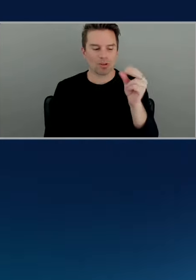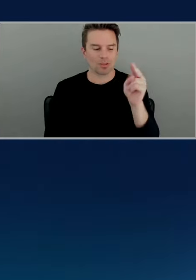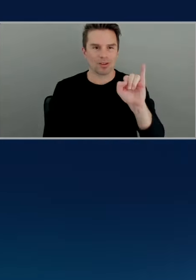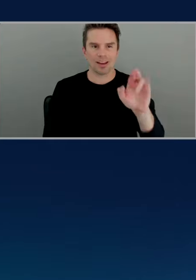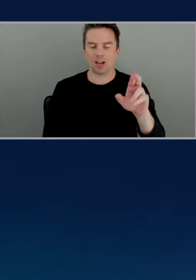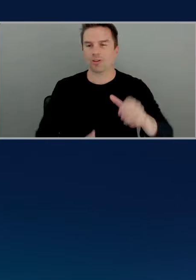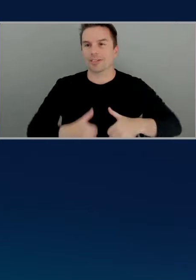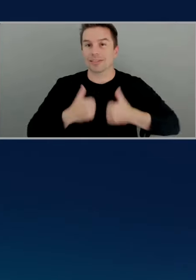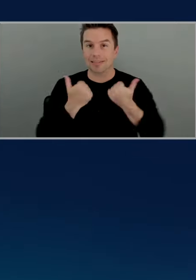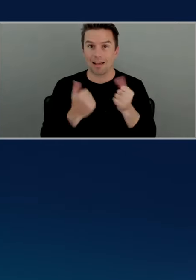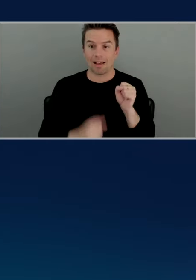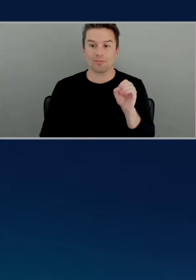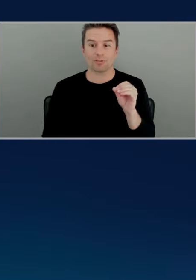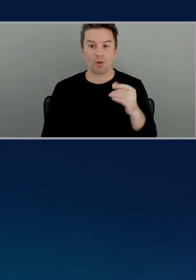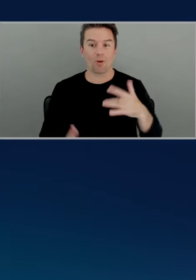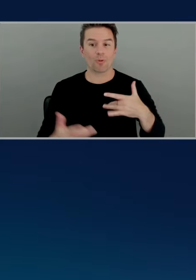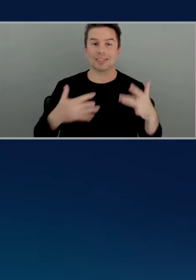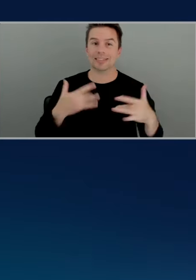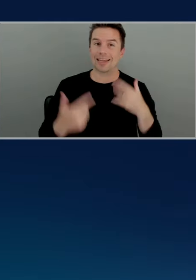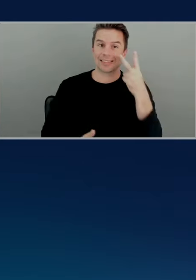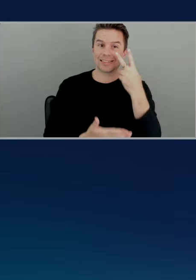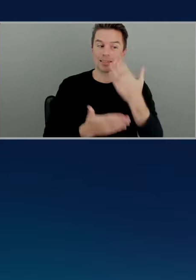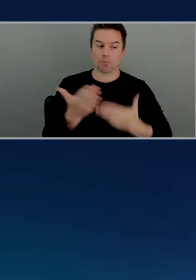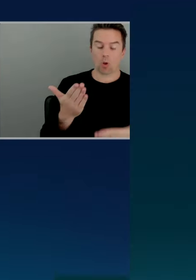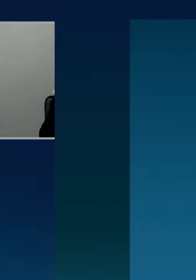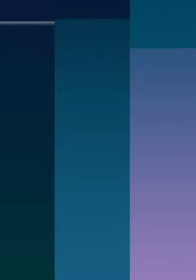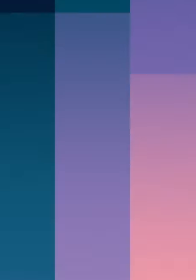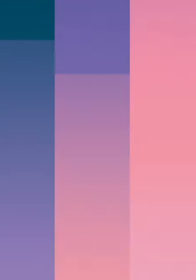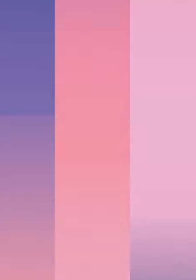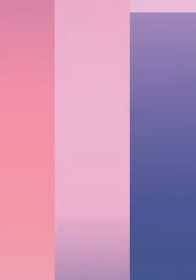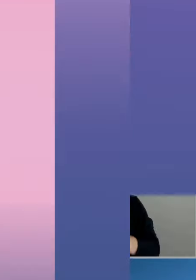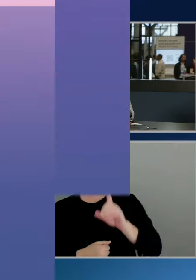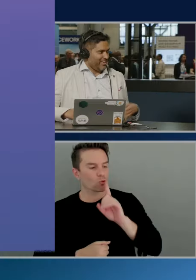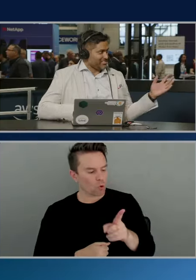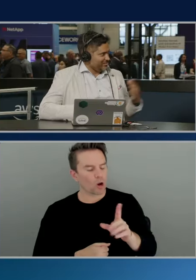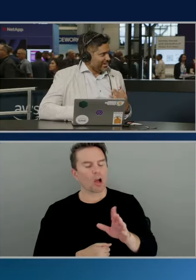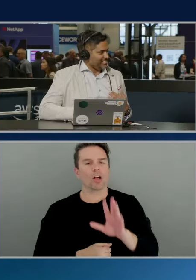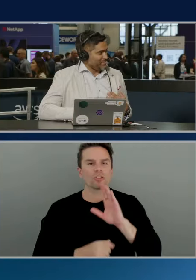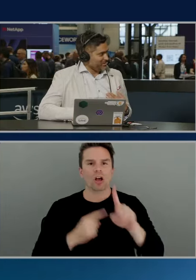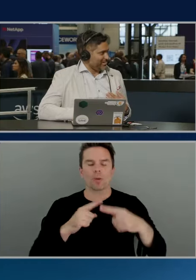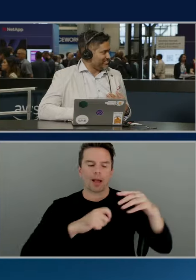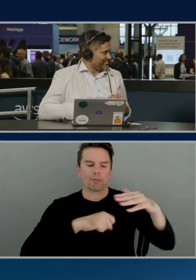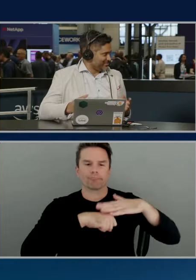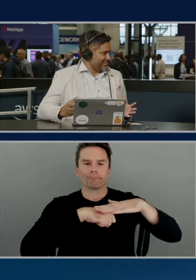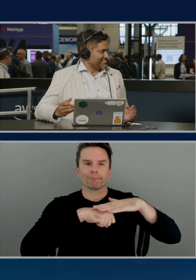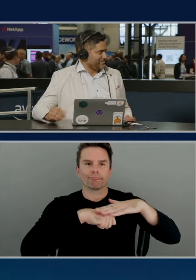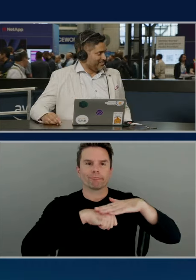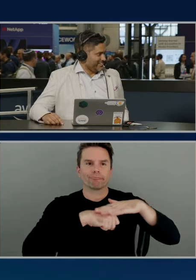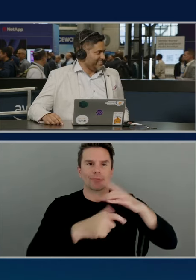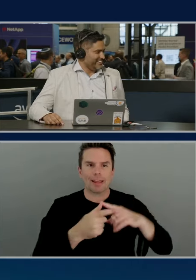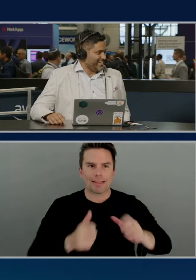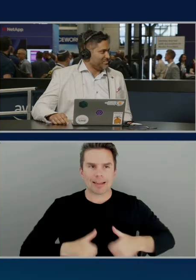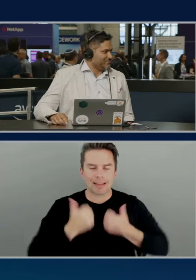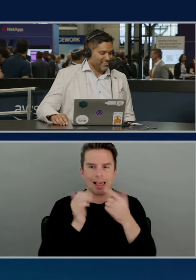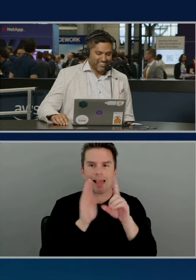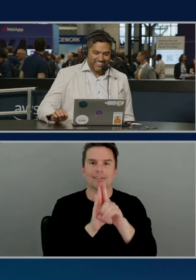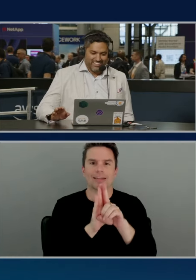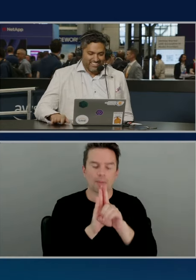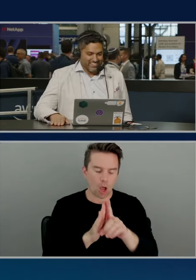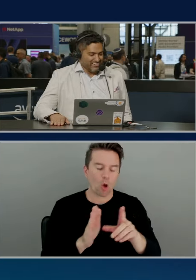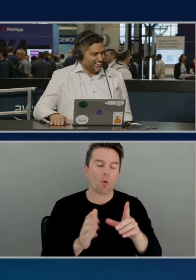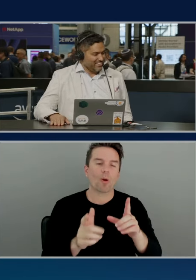that. So I'll kind of walk through generally what we're going to go through, and then I'll go through the live demo, and I'll ask you to ask me questions, and we'll actually put it in there and have some